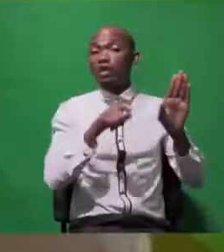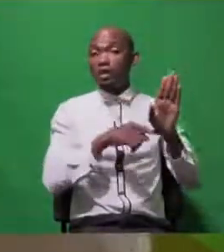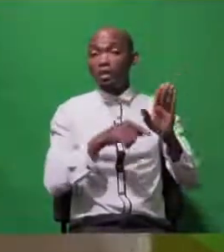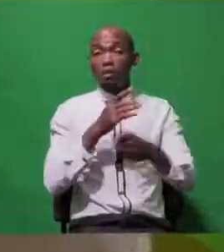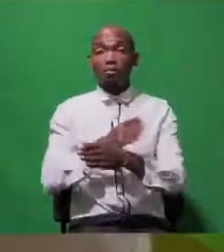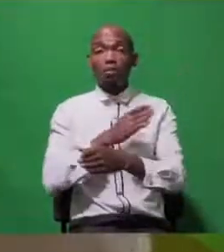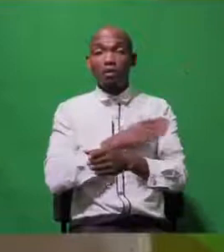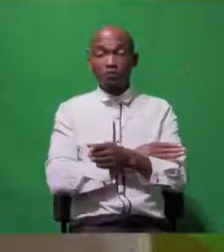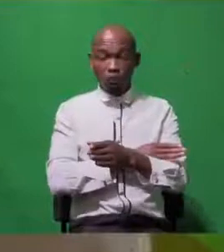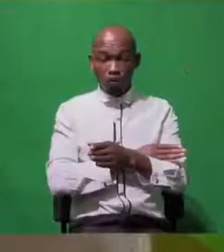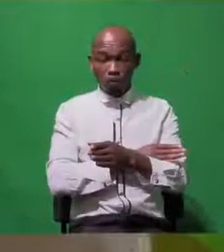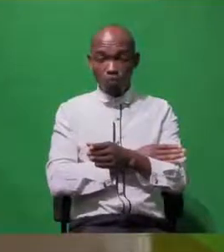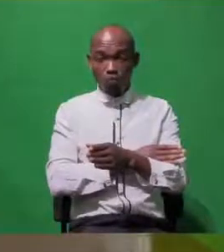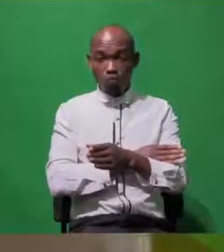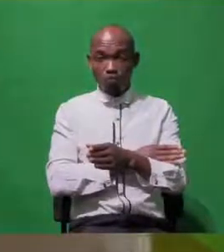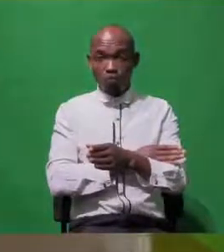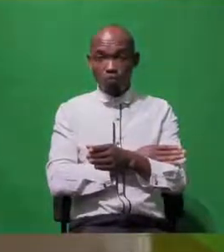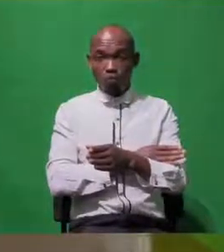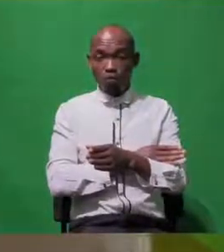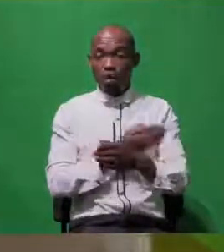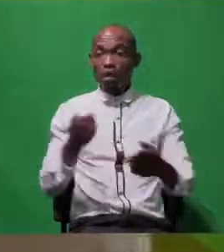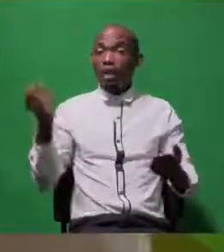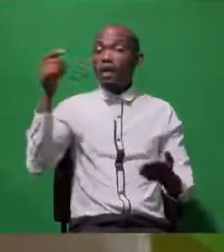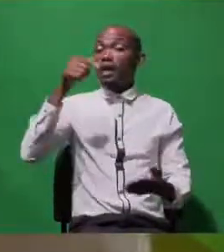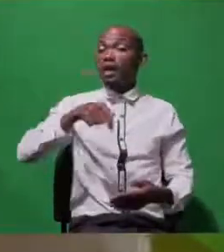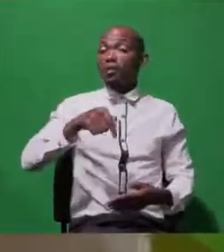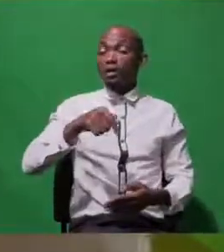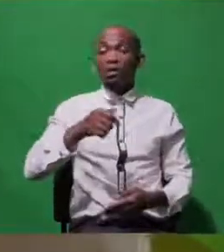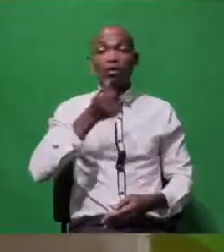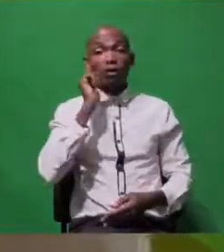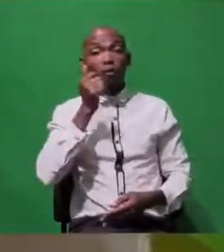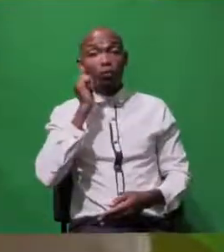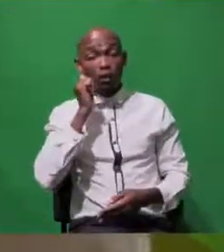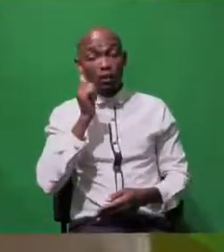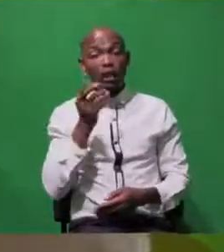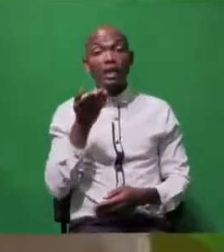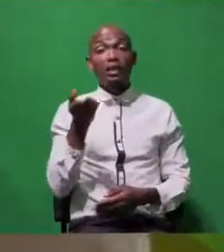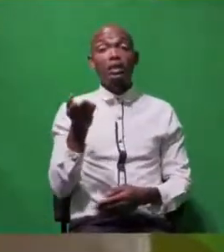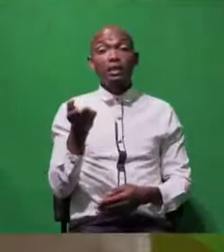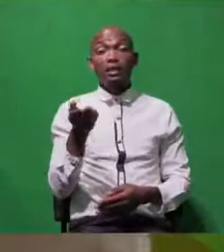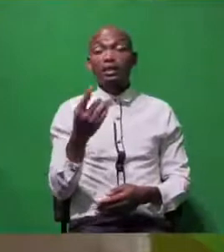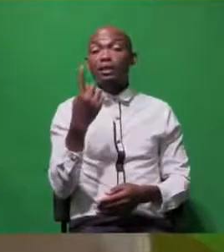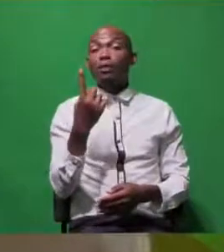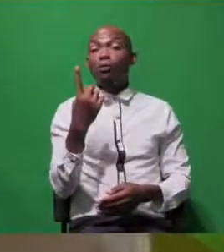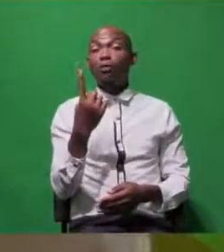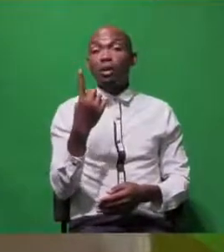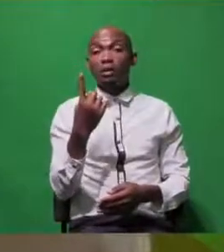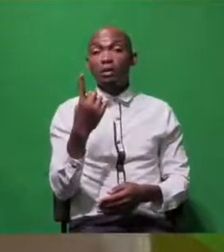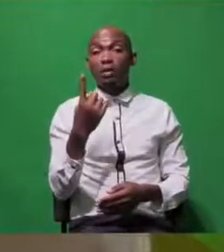whites. And this education was one of the